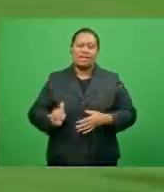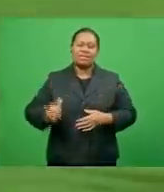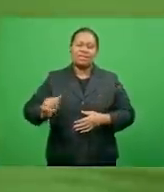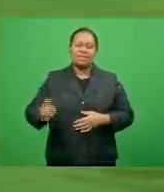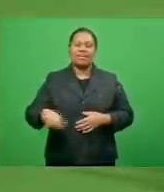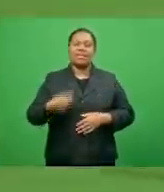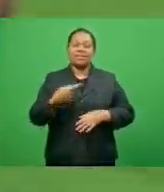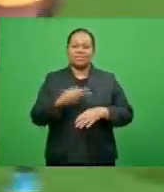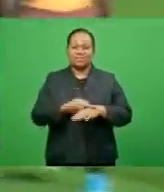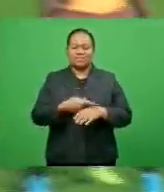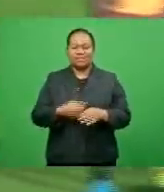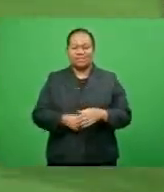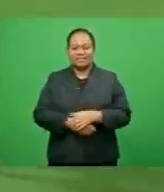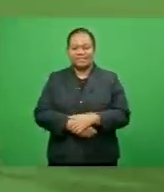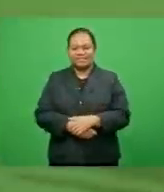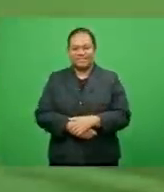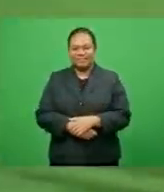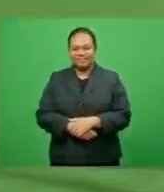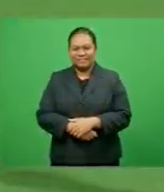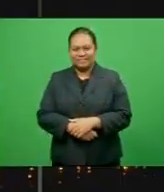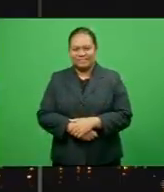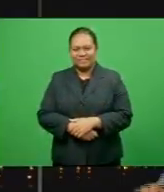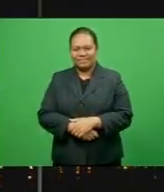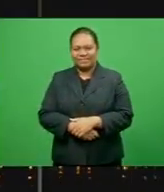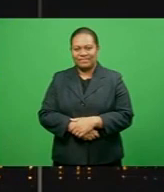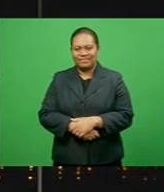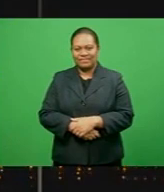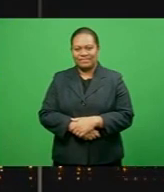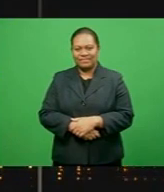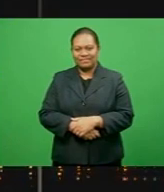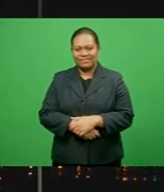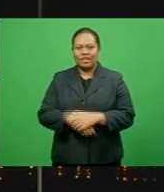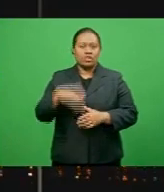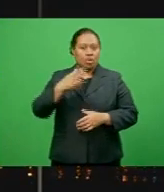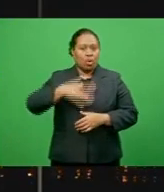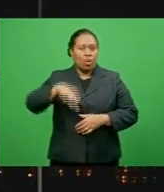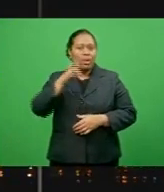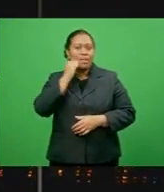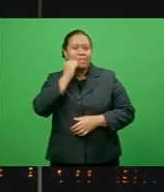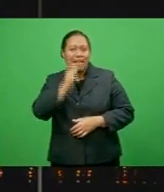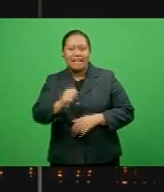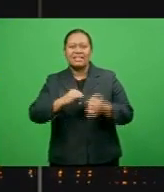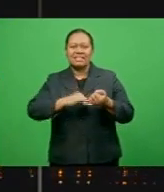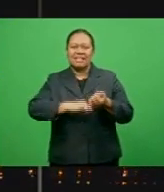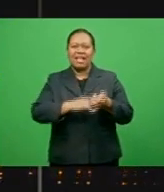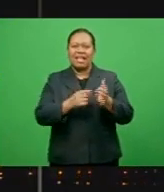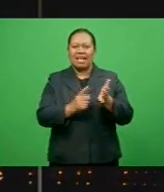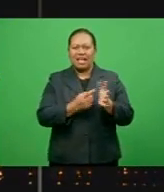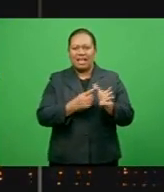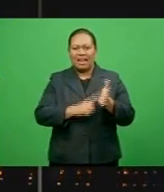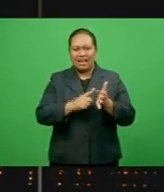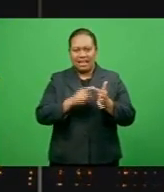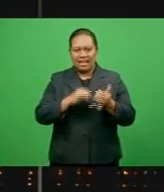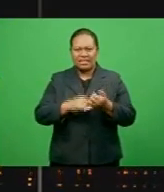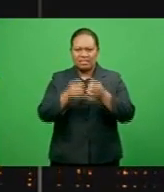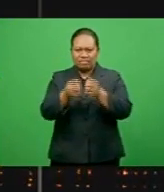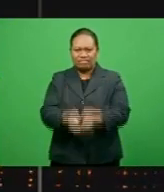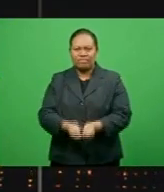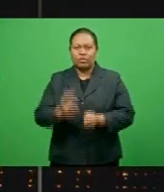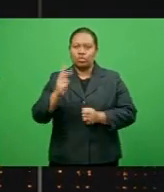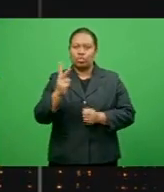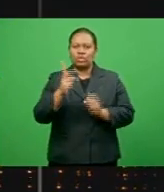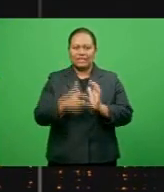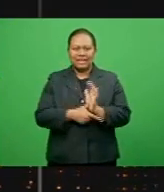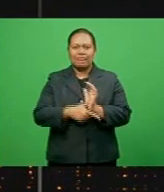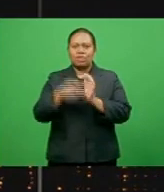weekend. Aquila Dama, FBC Sports. All Black Sevens rep Salesi Rayasi scored twice for Auckland in their 26th